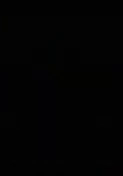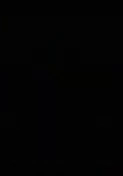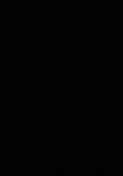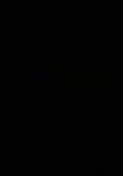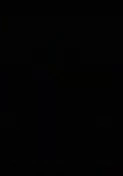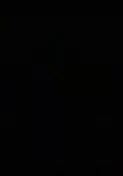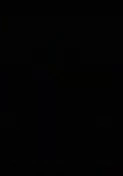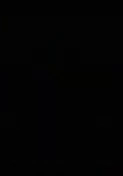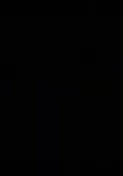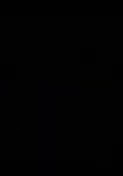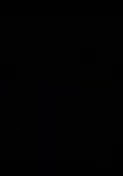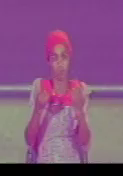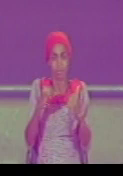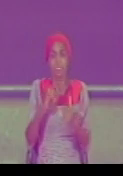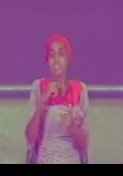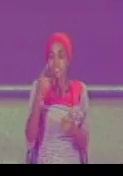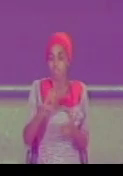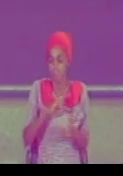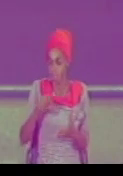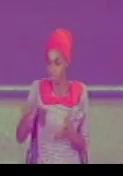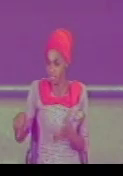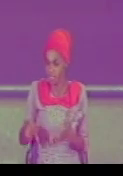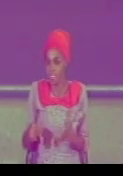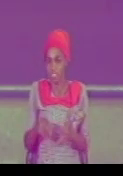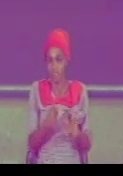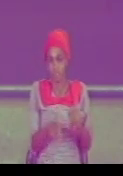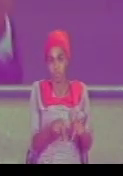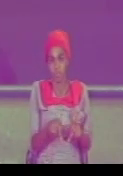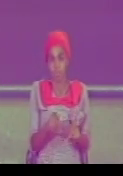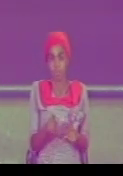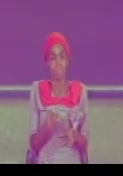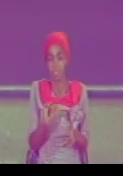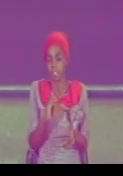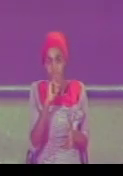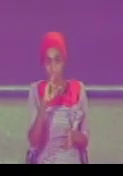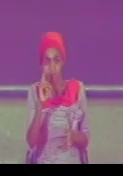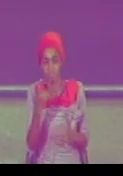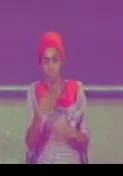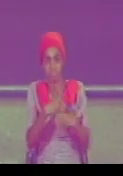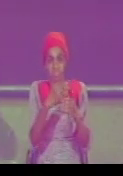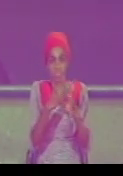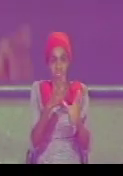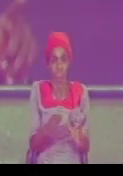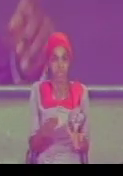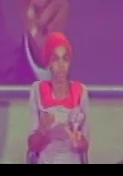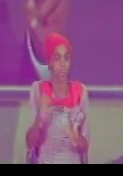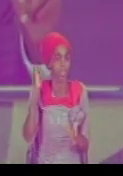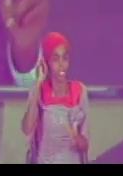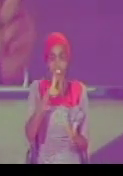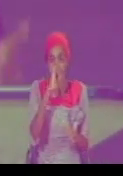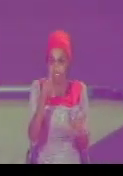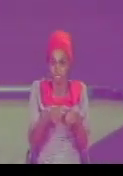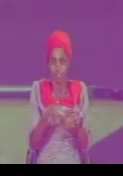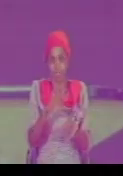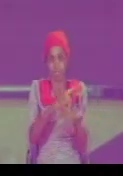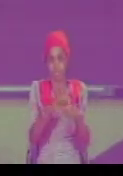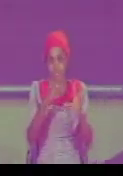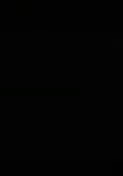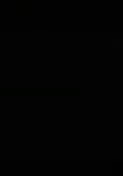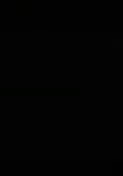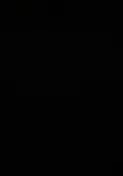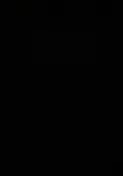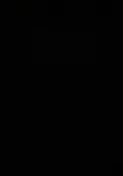those people that he is creator, he is redeemer, and by redemption,